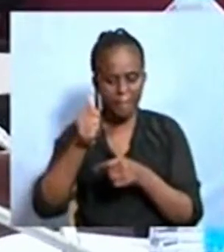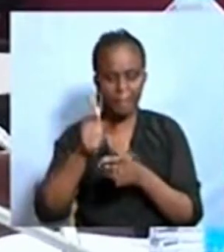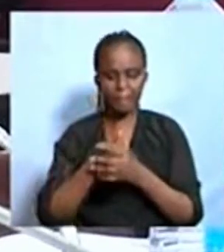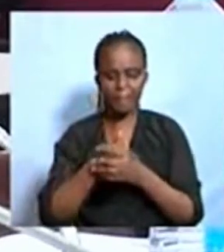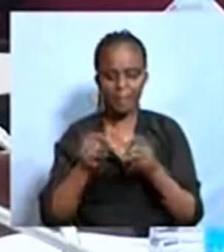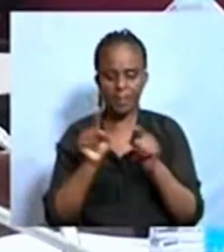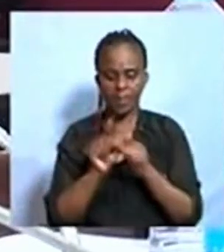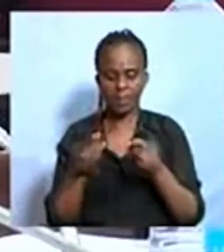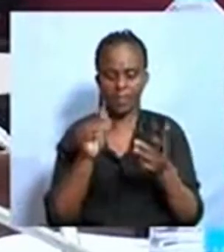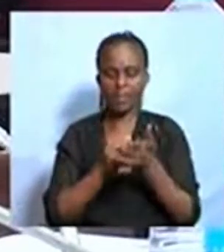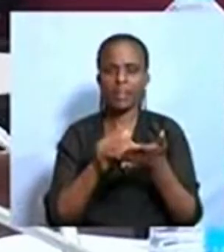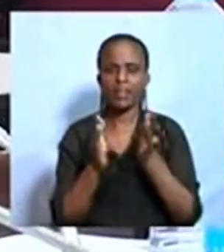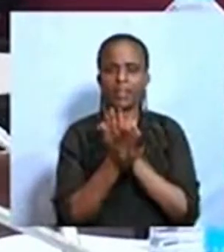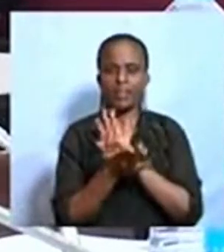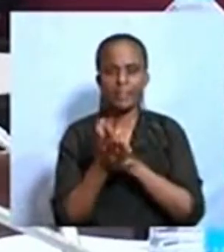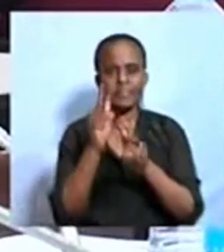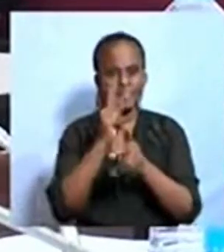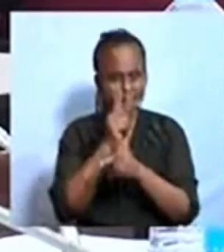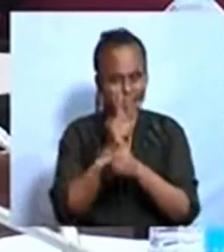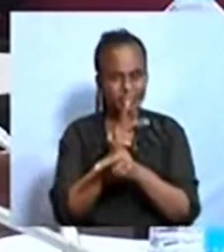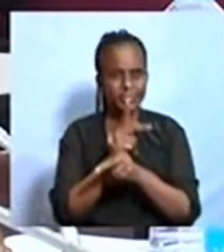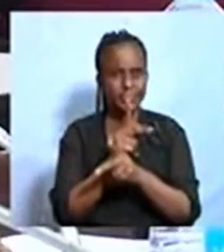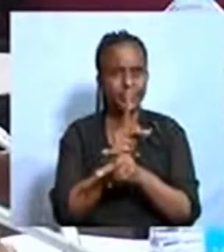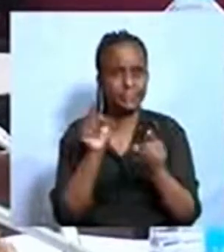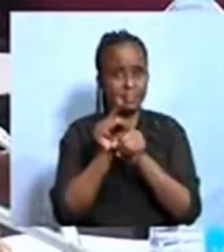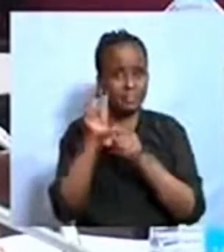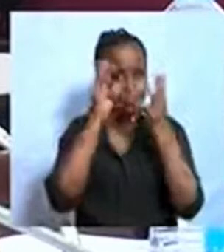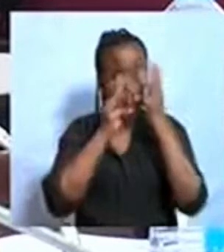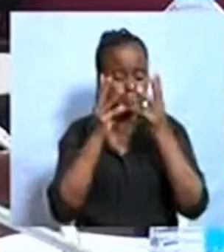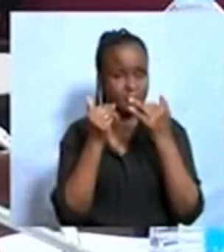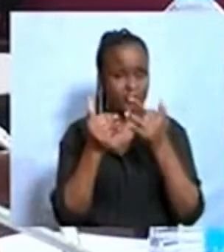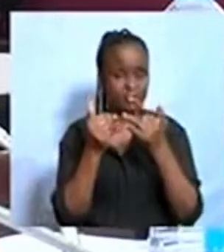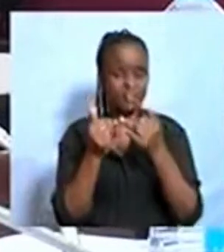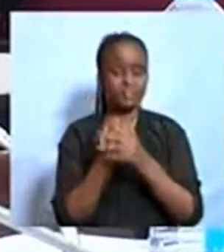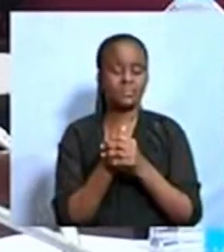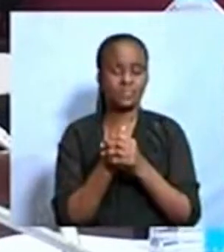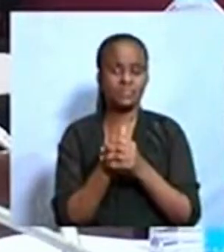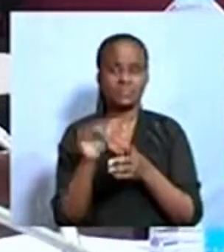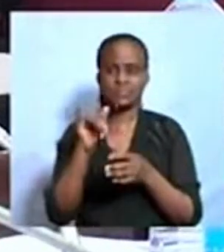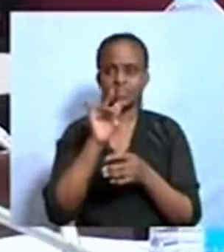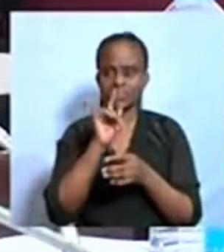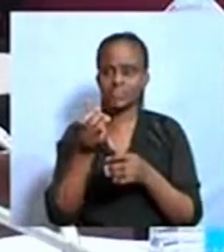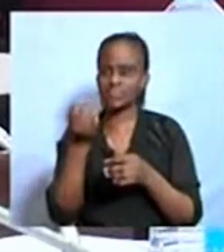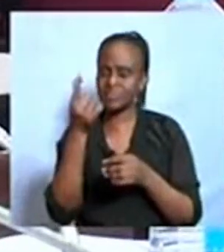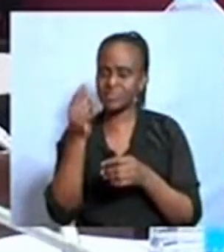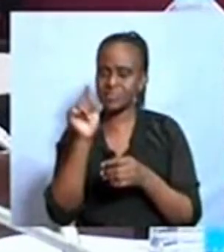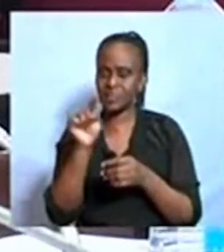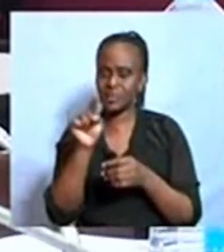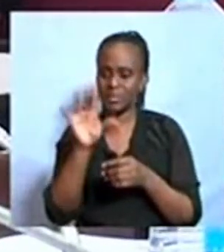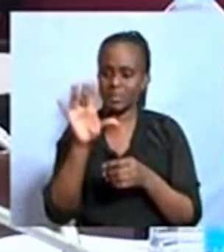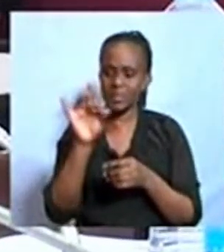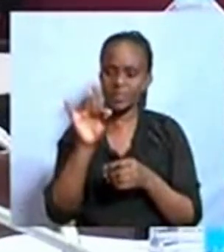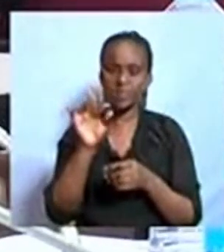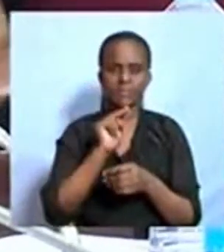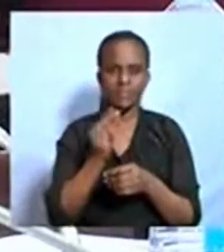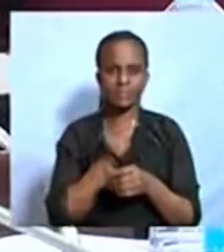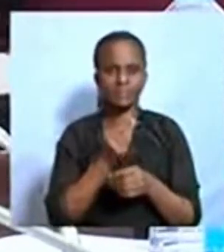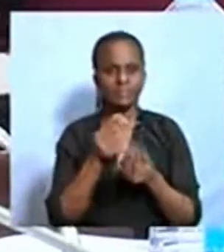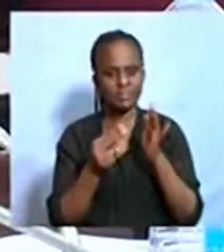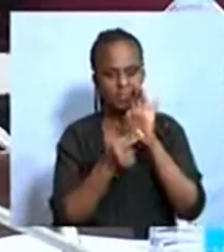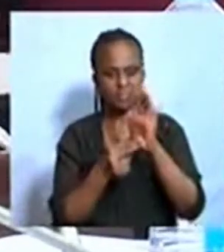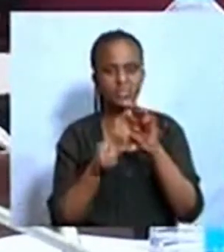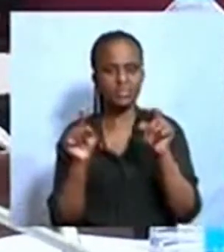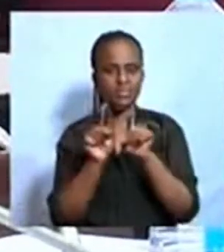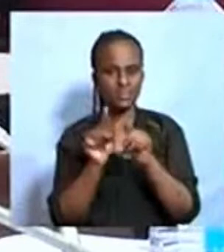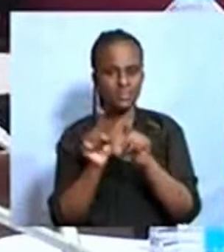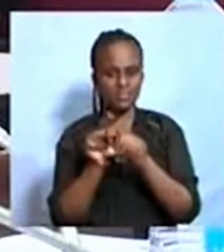was actually almost maintained. And the worry is that, of course, at 11.8, we are demonstrating the same